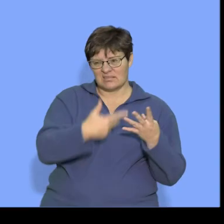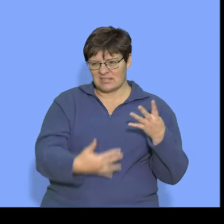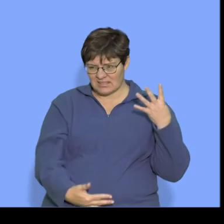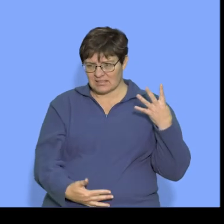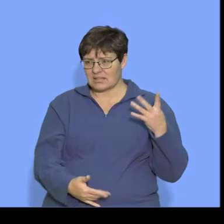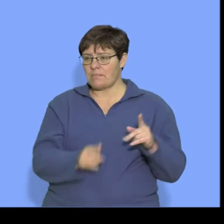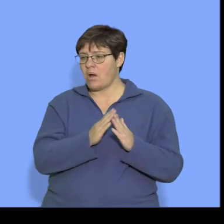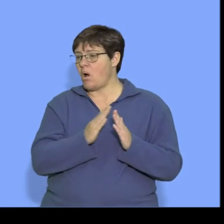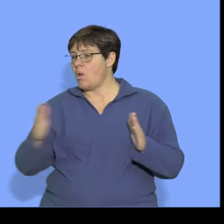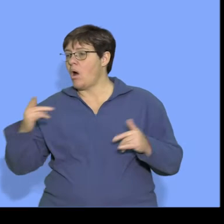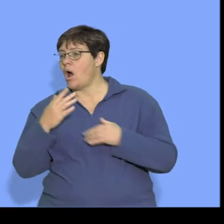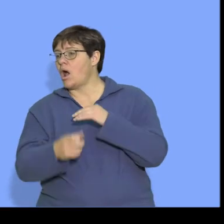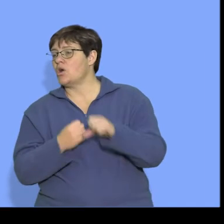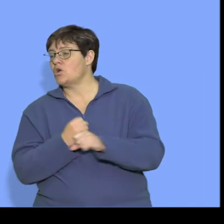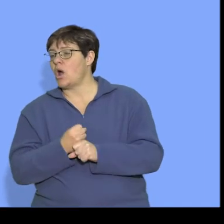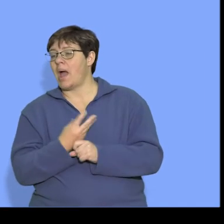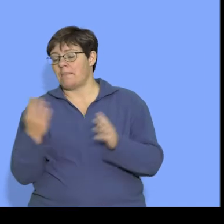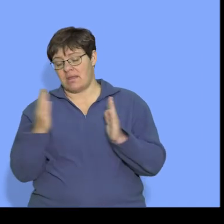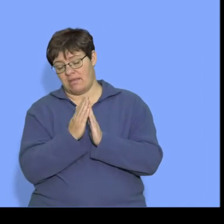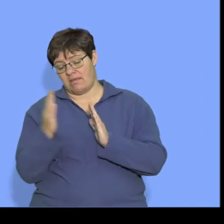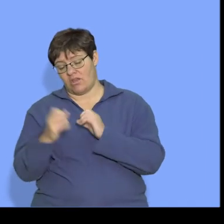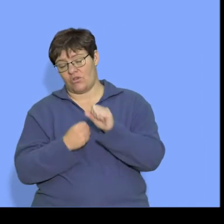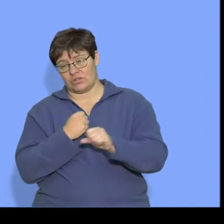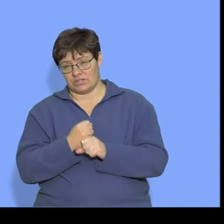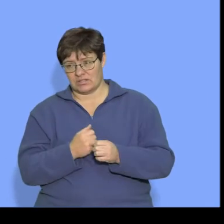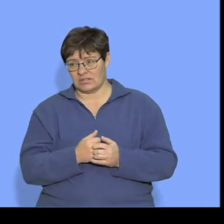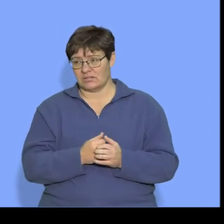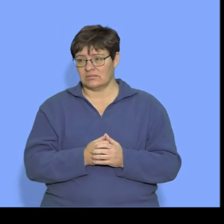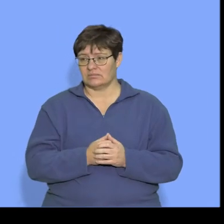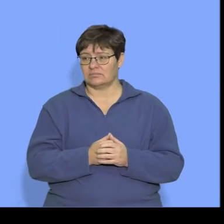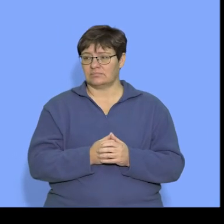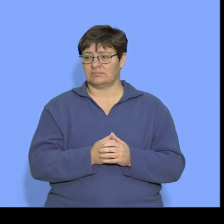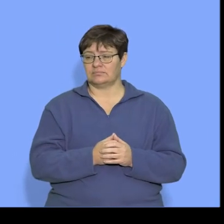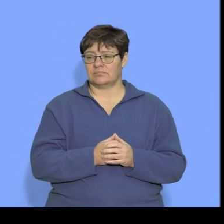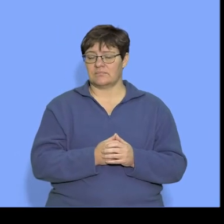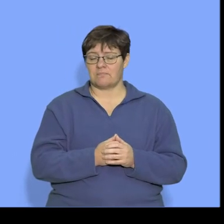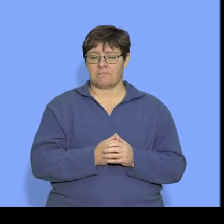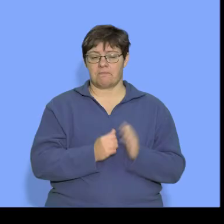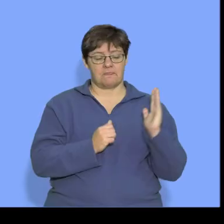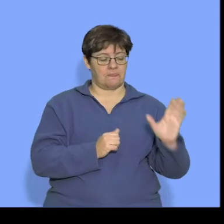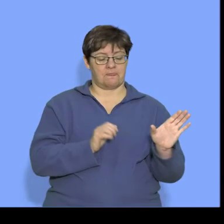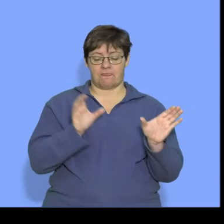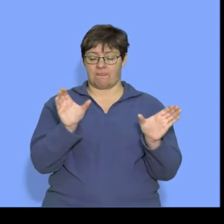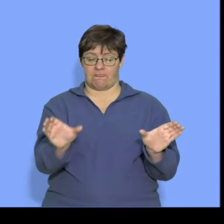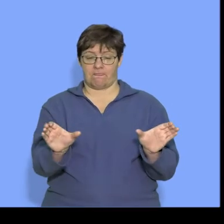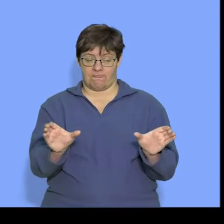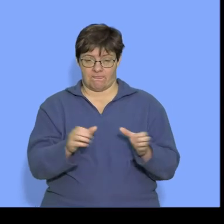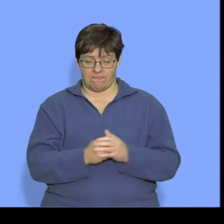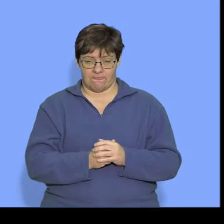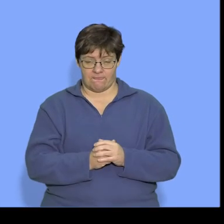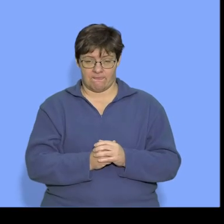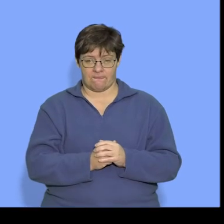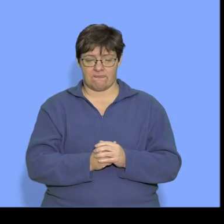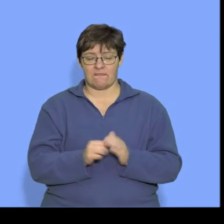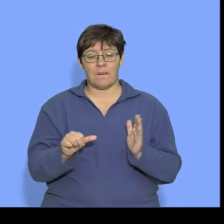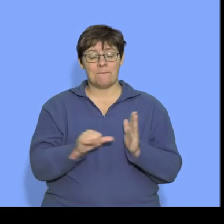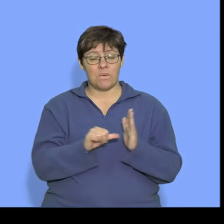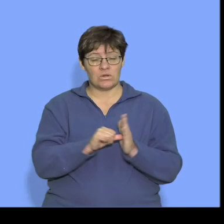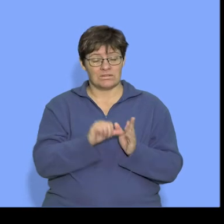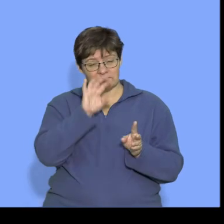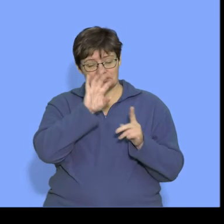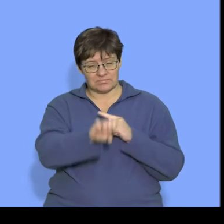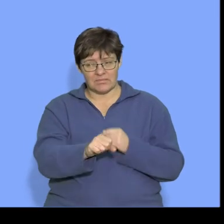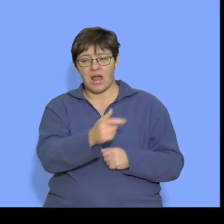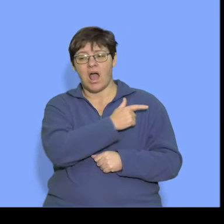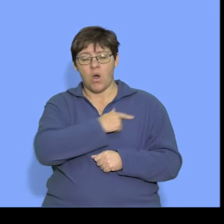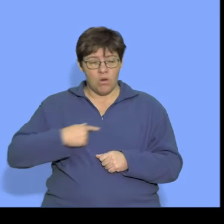indicated down this column, and we've got the decomposition times of these waste. It's important that you recognize how long it